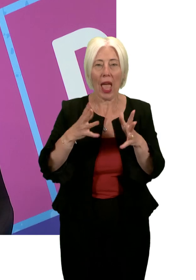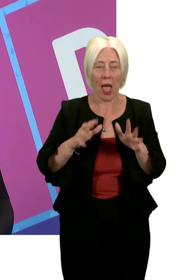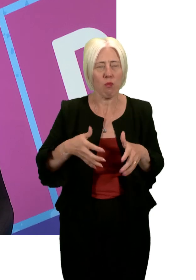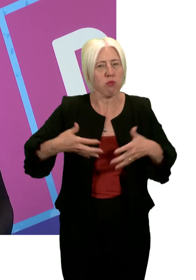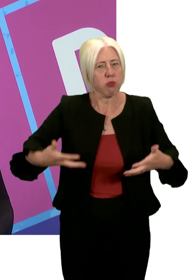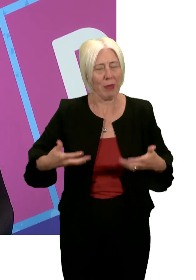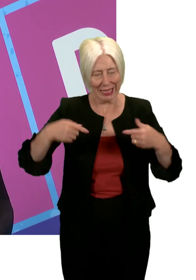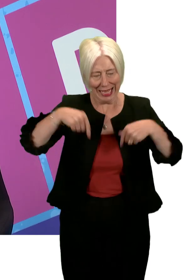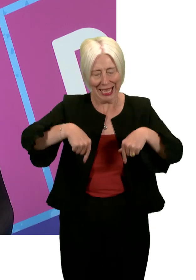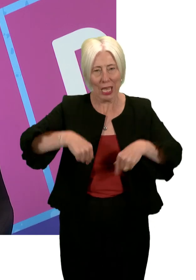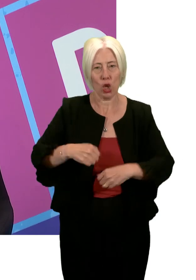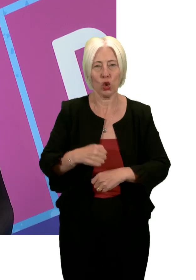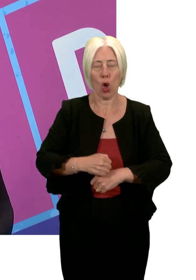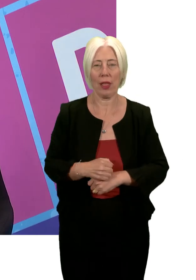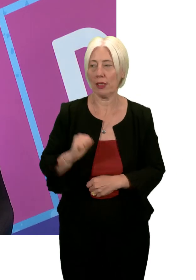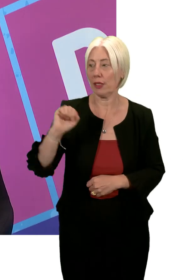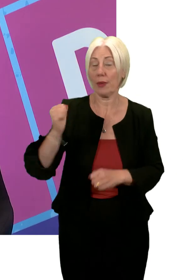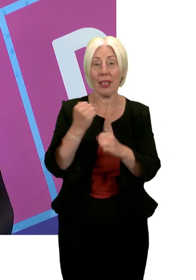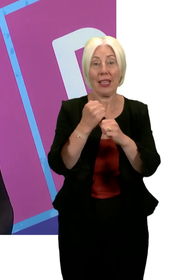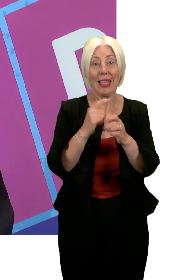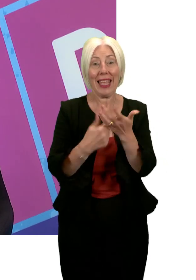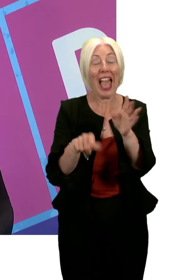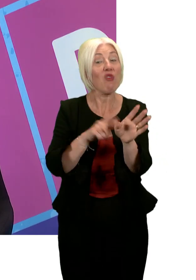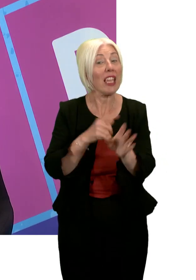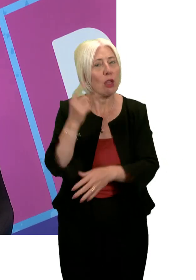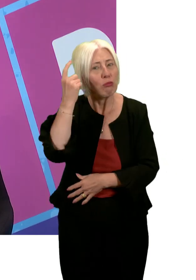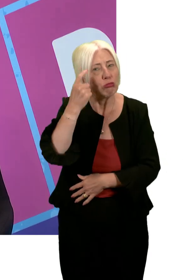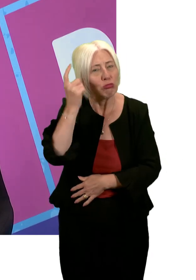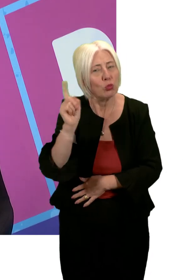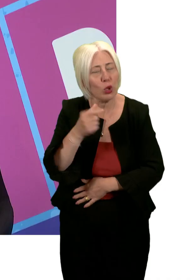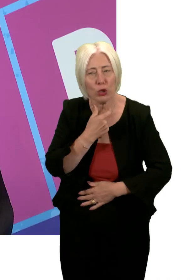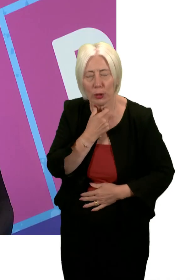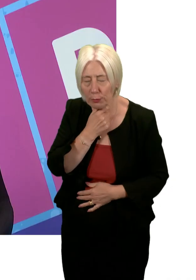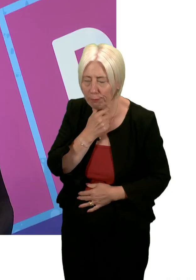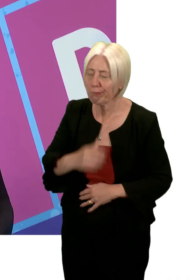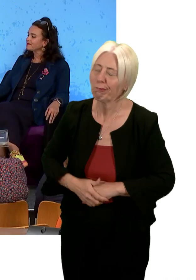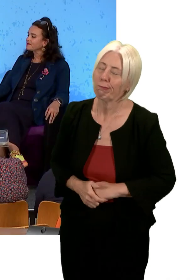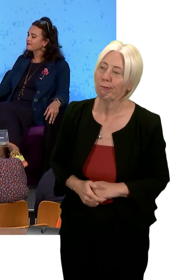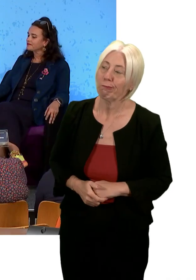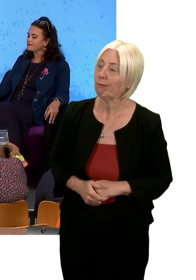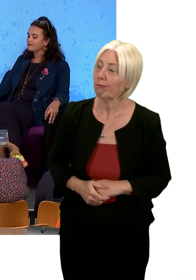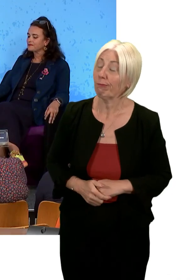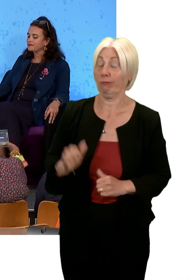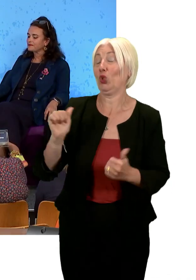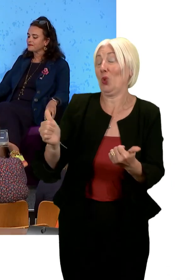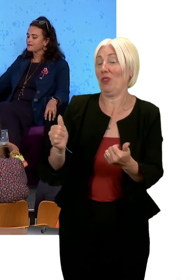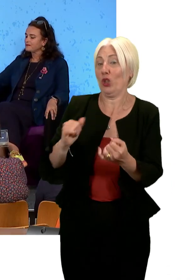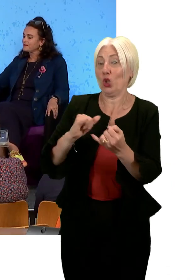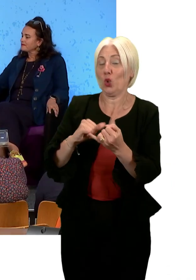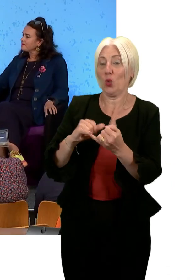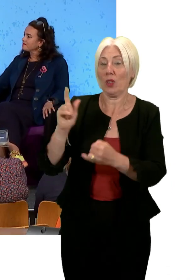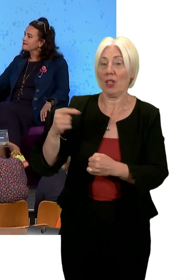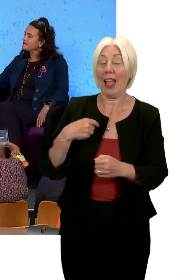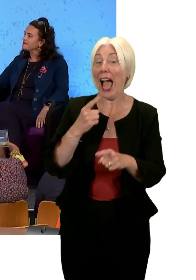Scotland. Gary, what are your thoughts, your opening thoughts? Well, my thoughts are, it was lovely to hear Stuart, because I talk